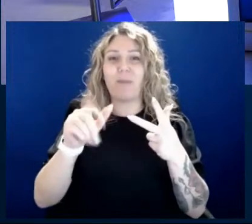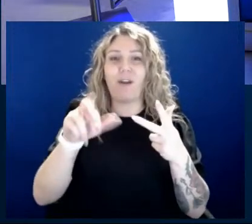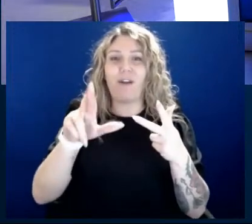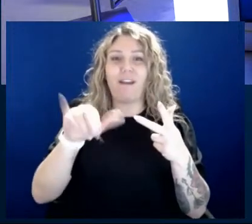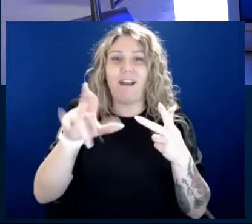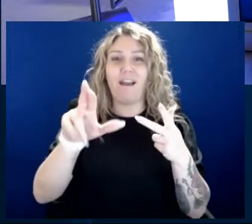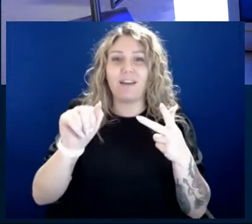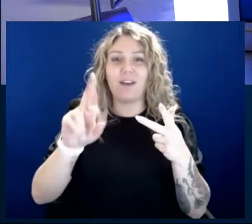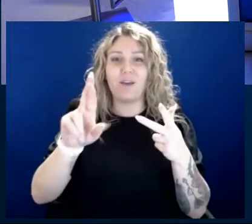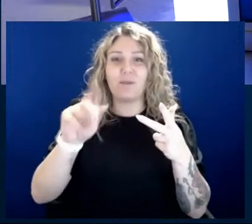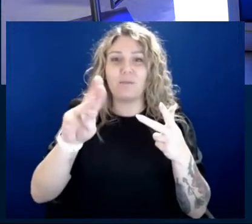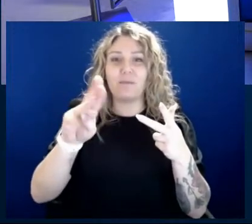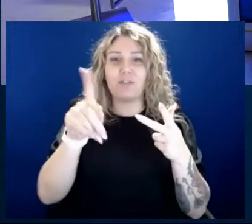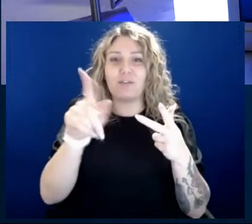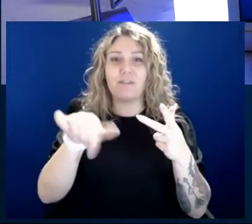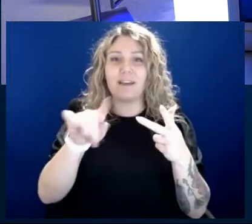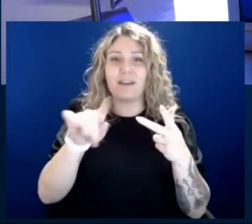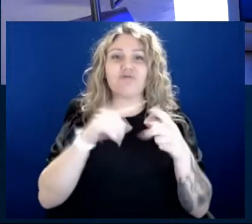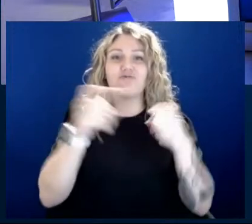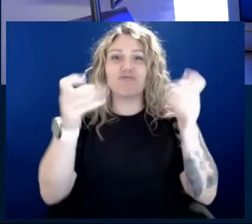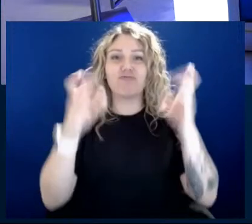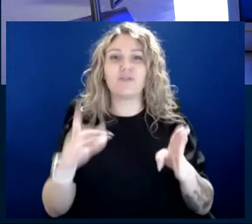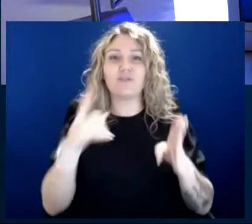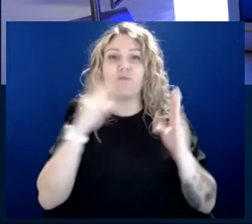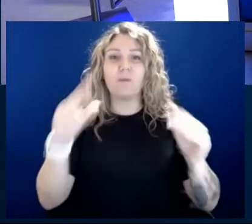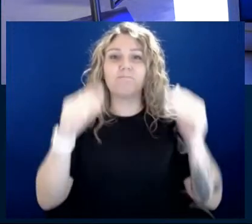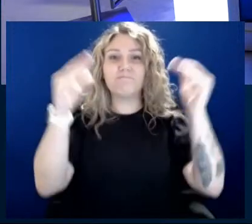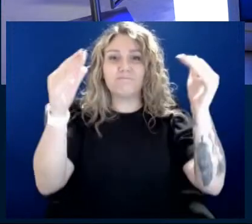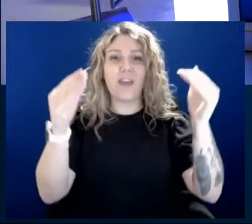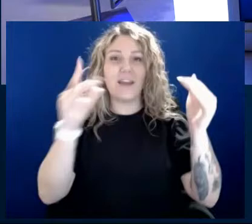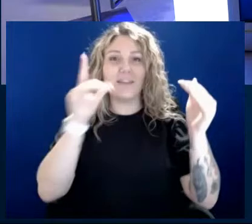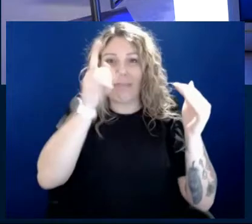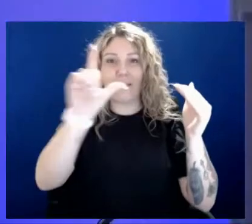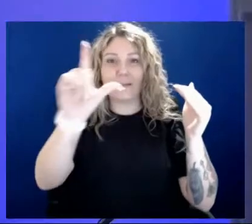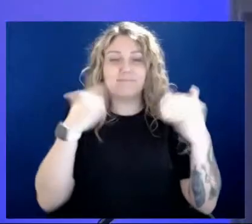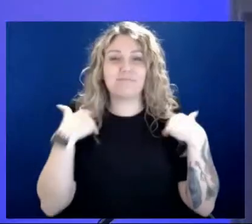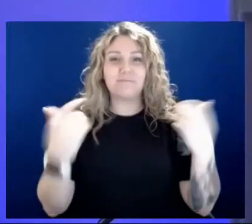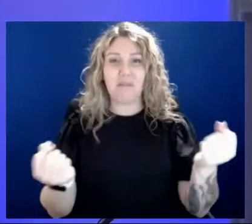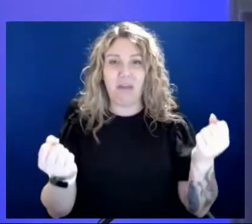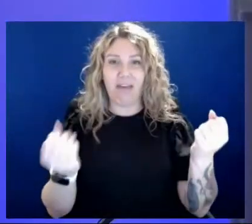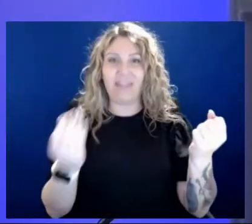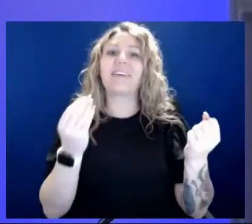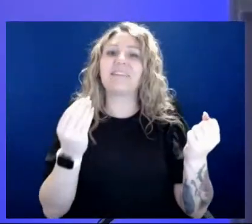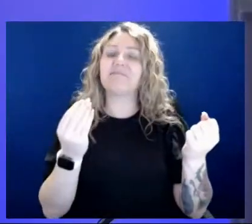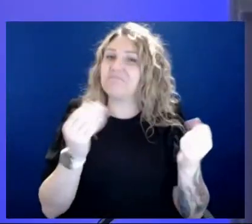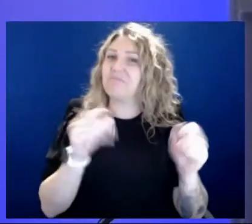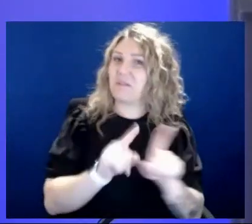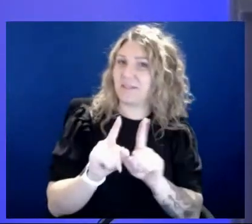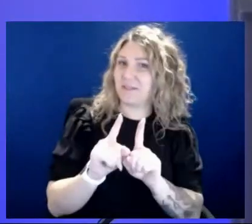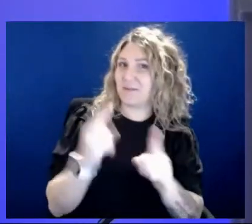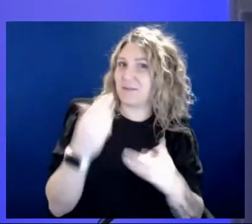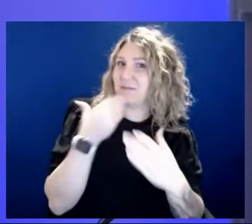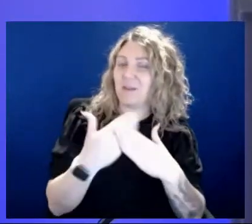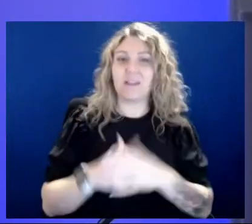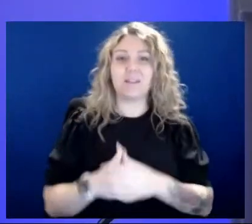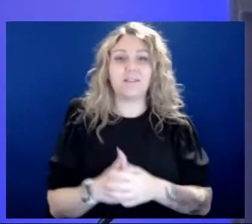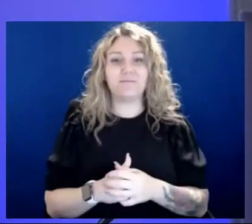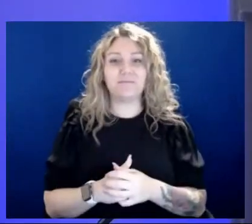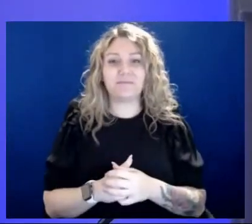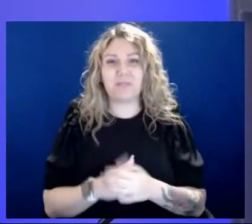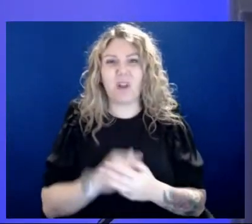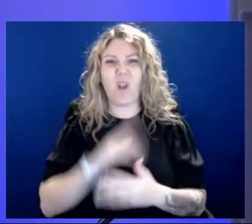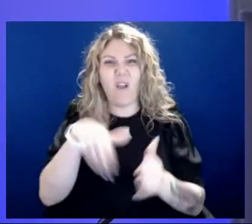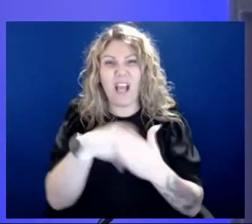Juntos Center for Advancing Latino Health at KU Medical Center as well. First, we, of course, want to, we're all a little sleepy today. We want to